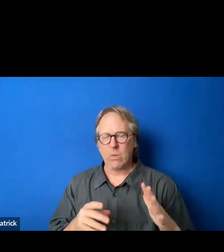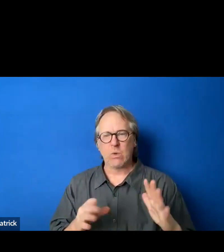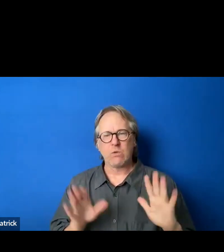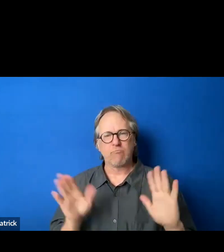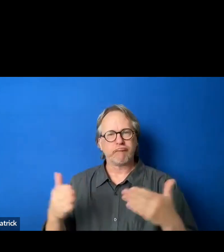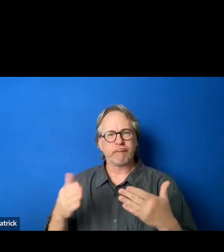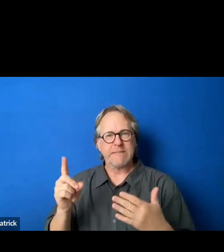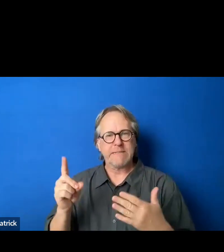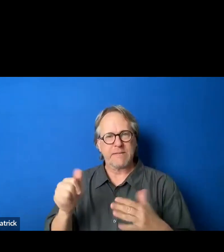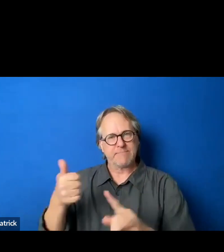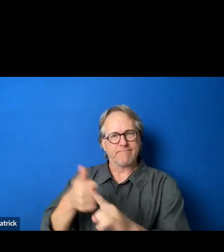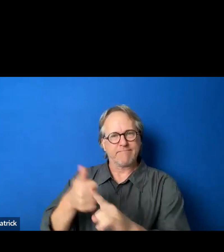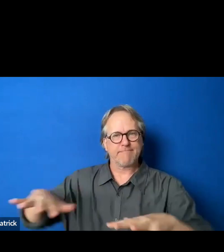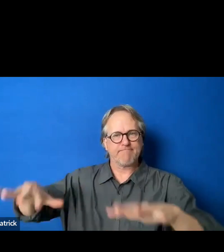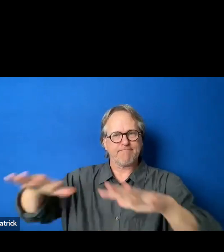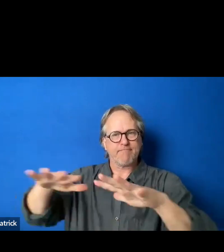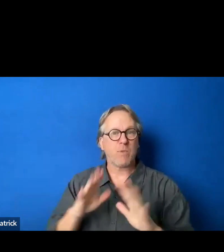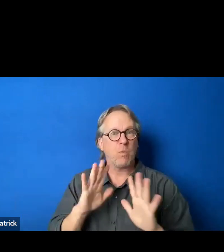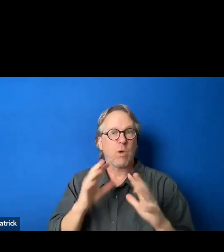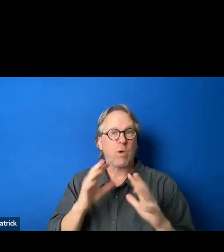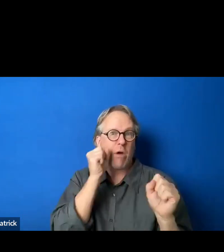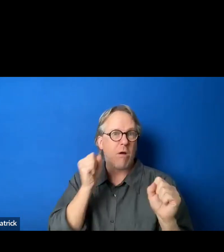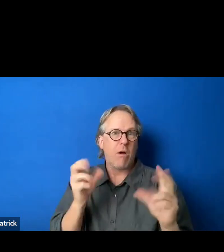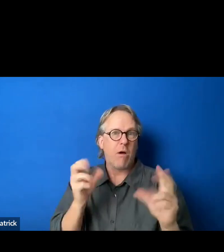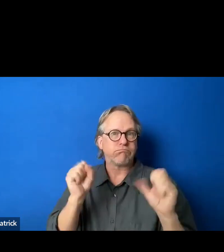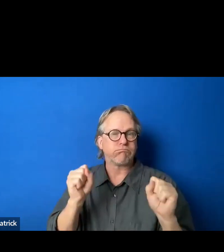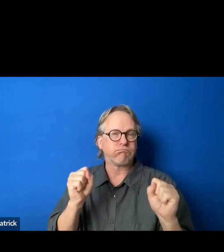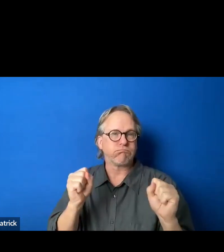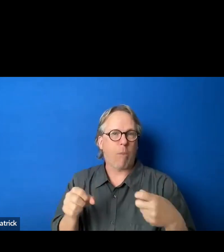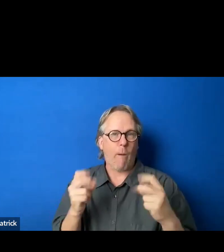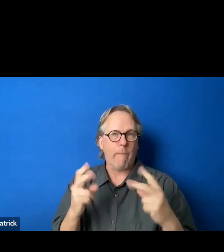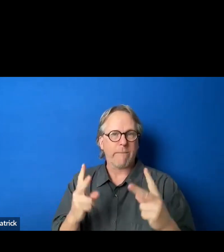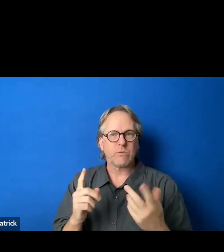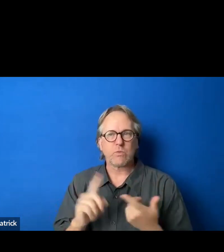just an amazing opportunity to really